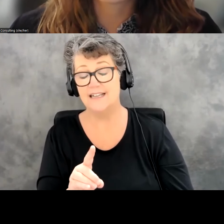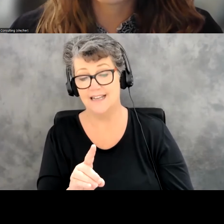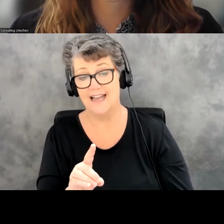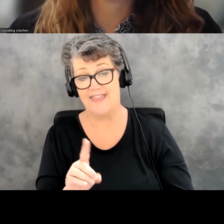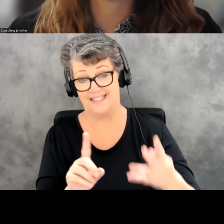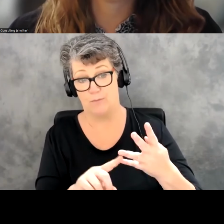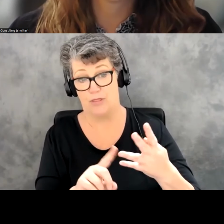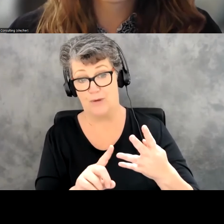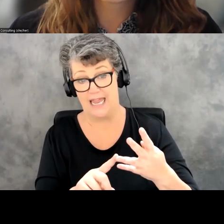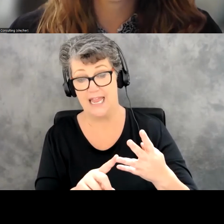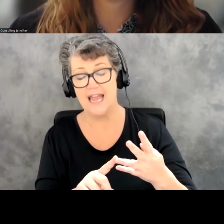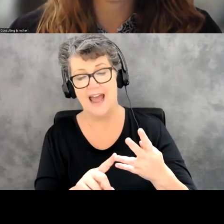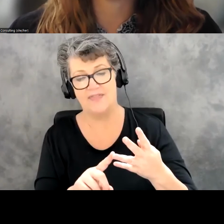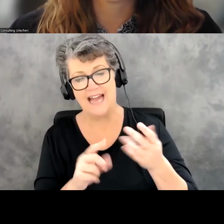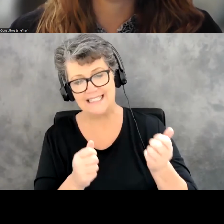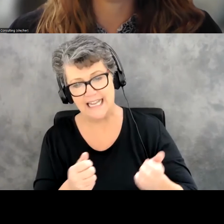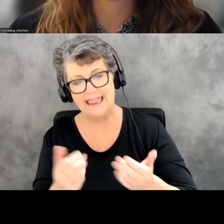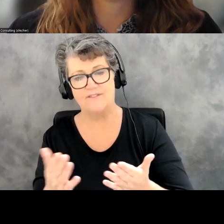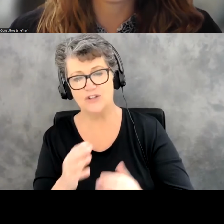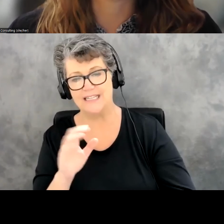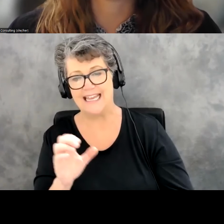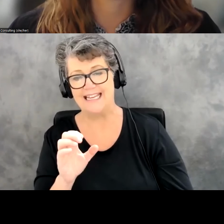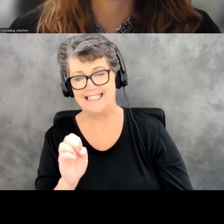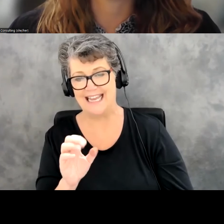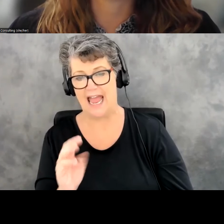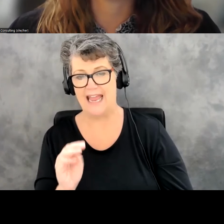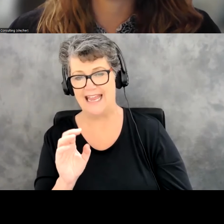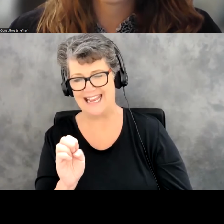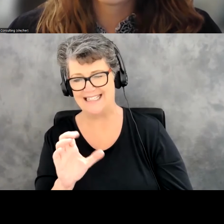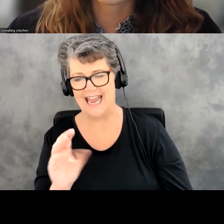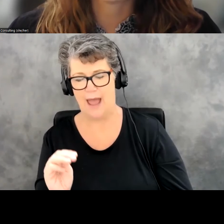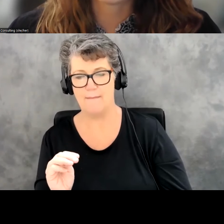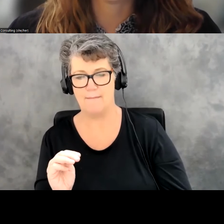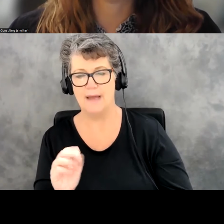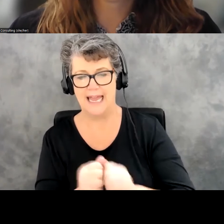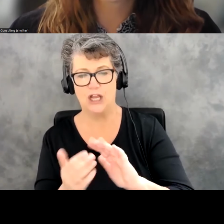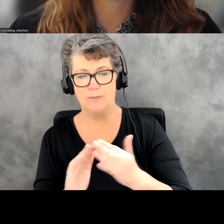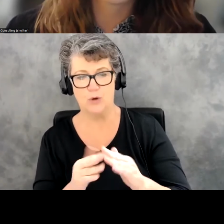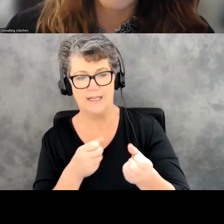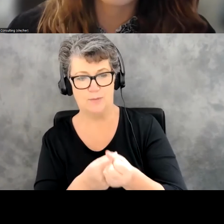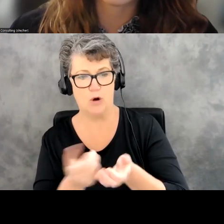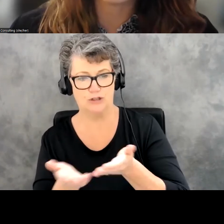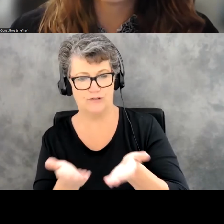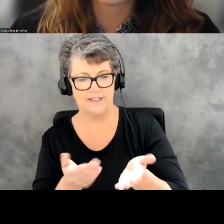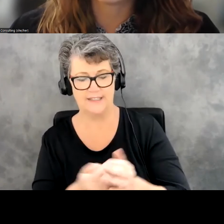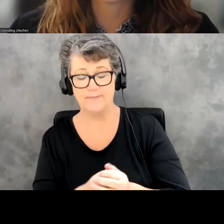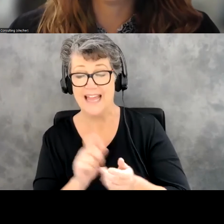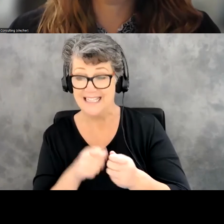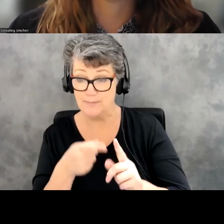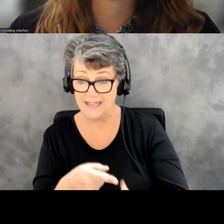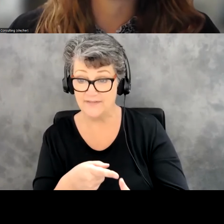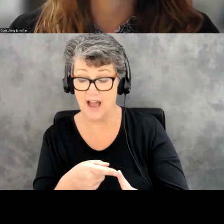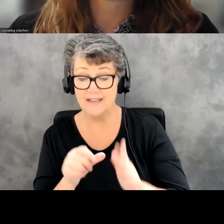Initiative supports the delivery of ECM and community support services, and it does specify that